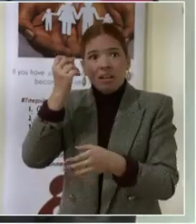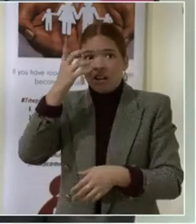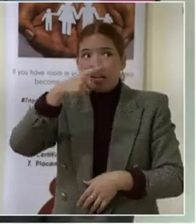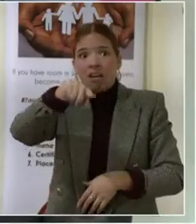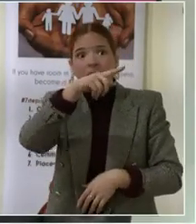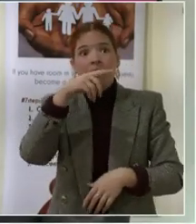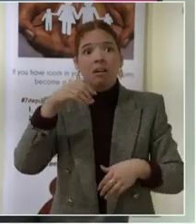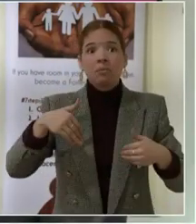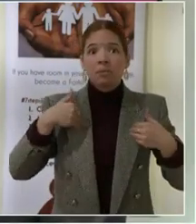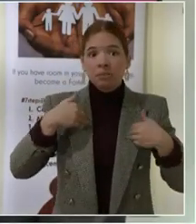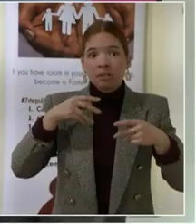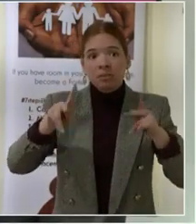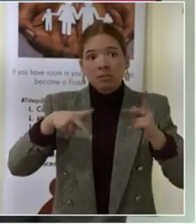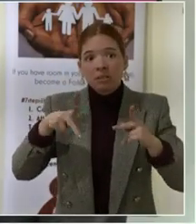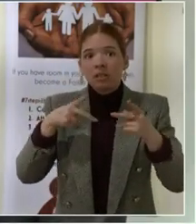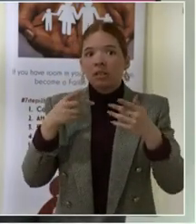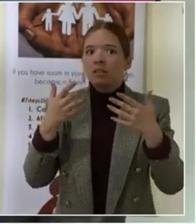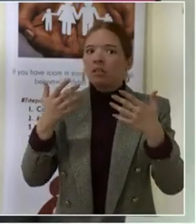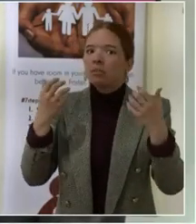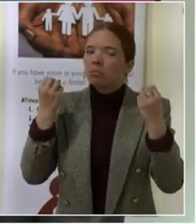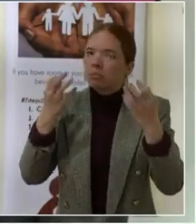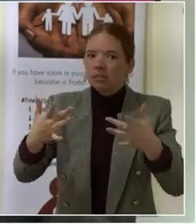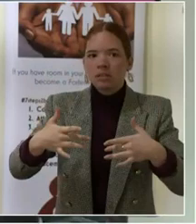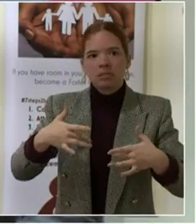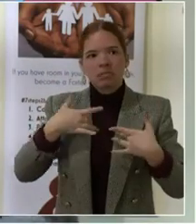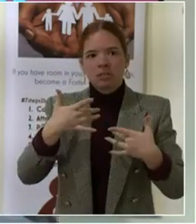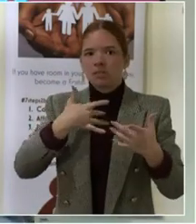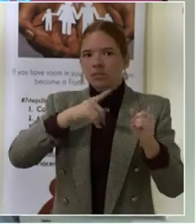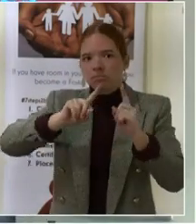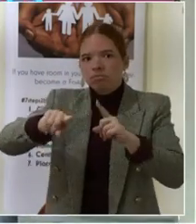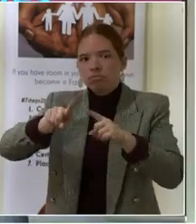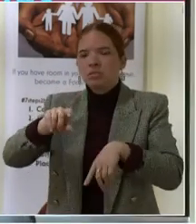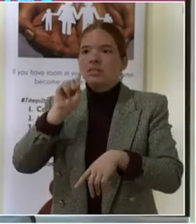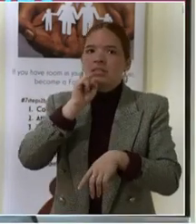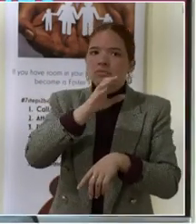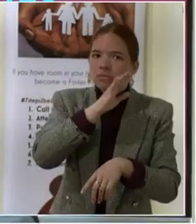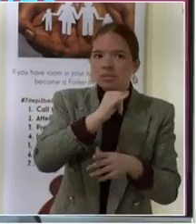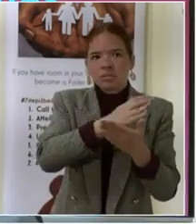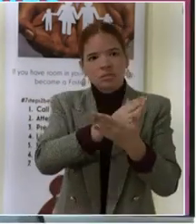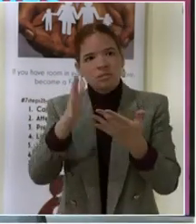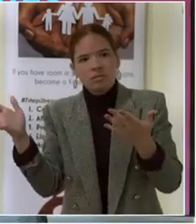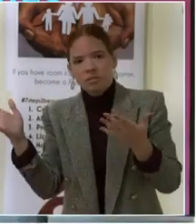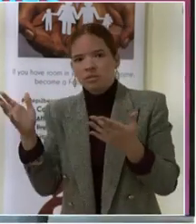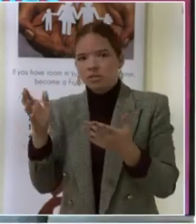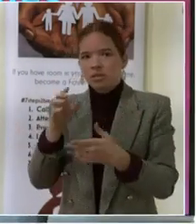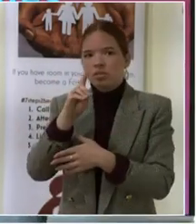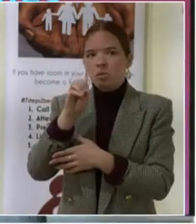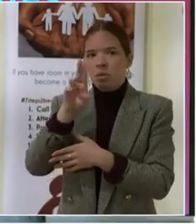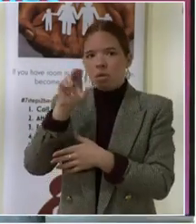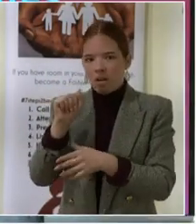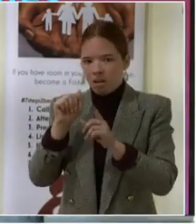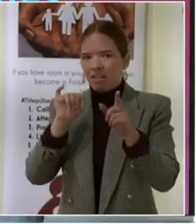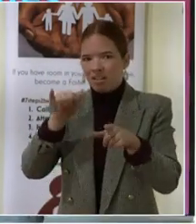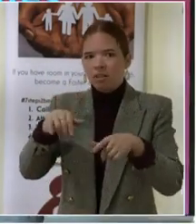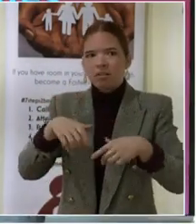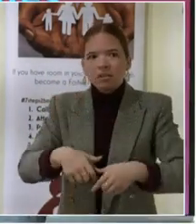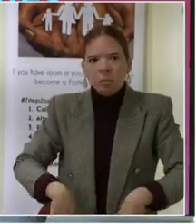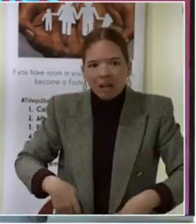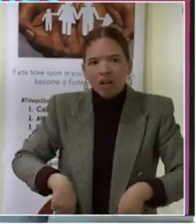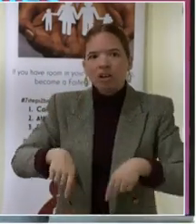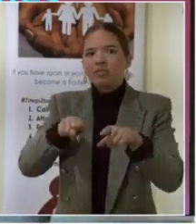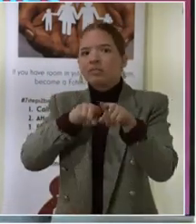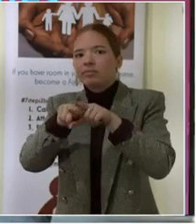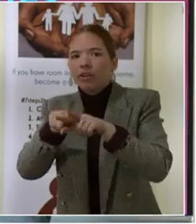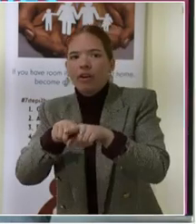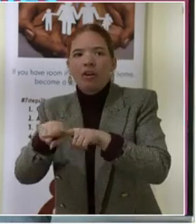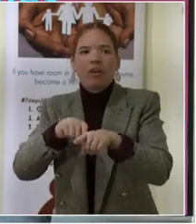our events, kids, seniors. Dora provided us with underwears and socks, because a lot of people say coat